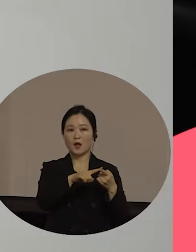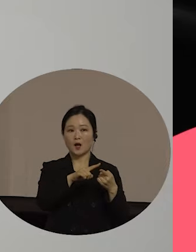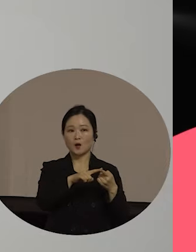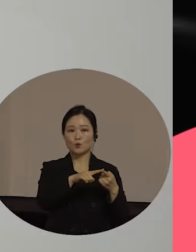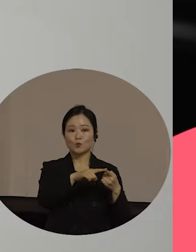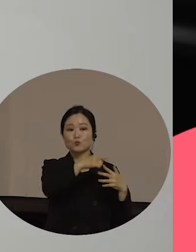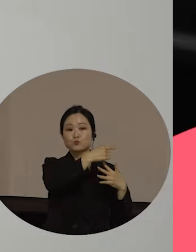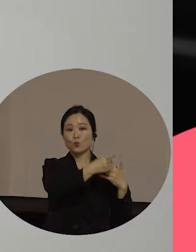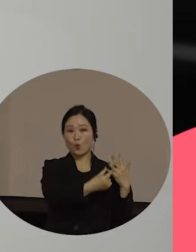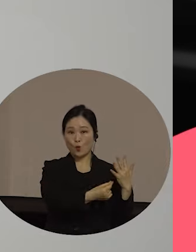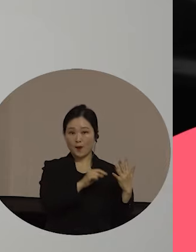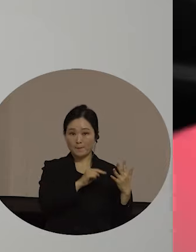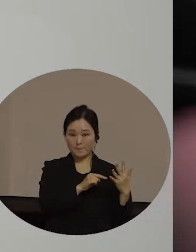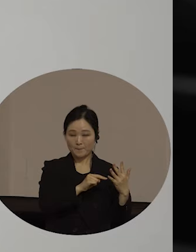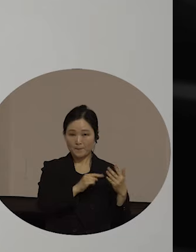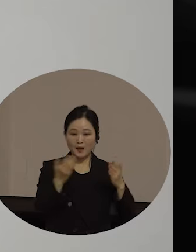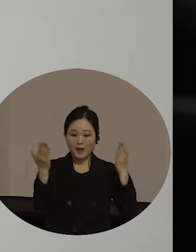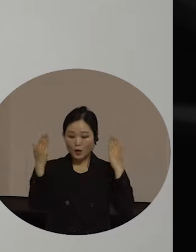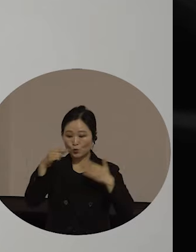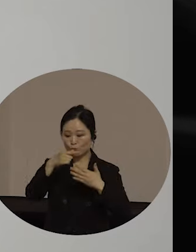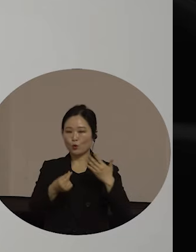sectors, as I tried to